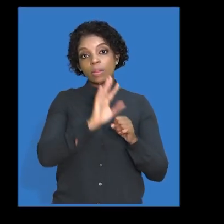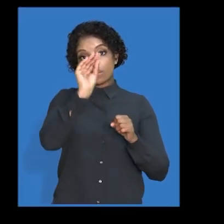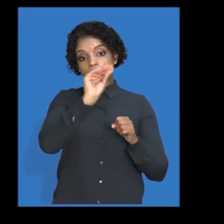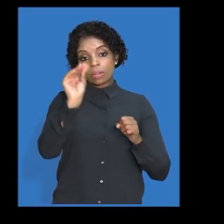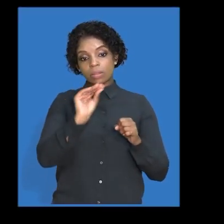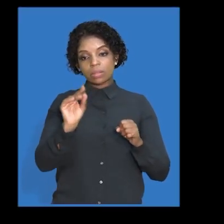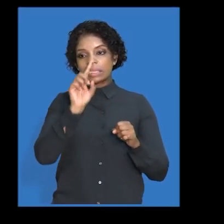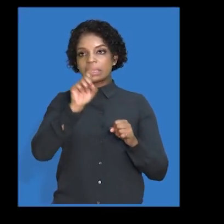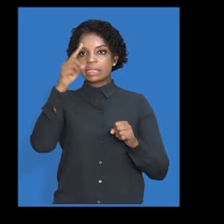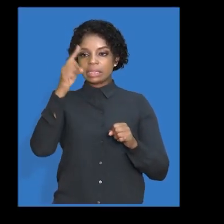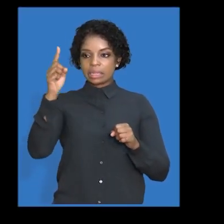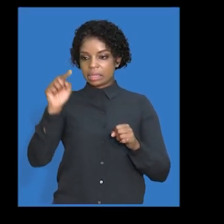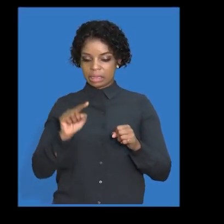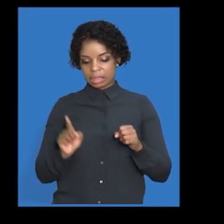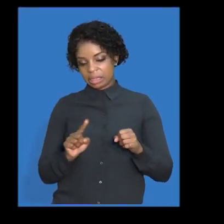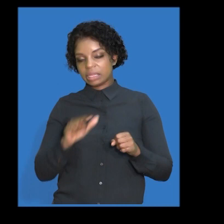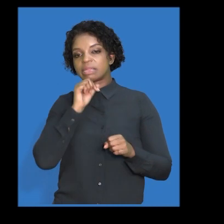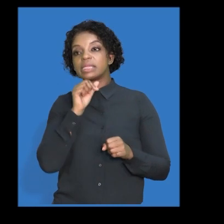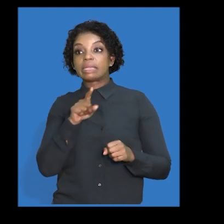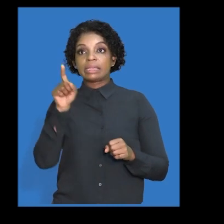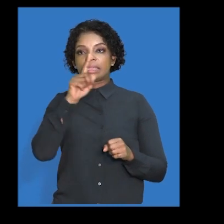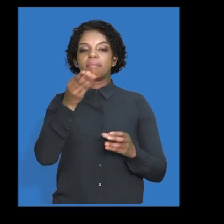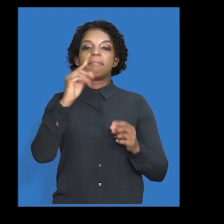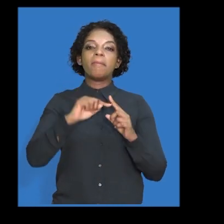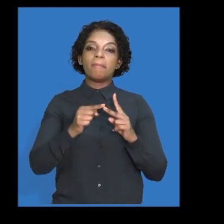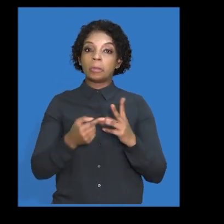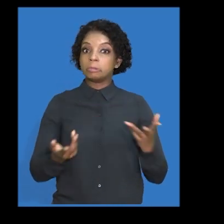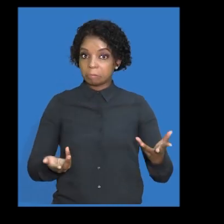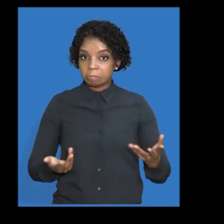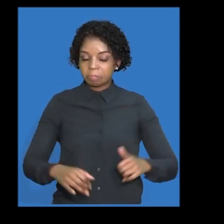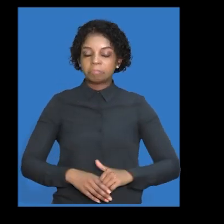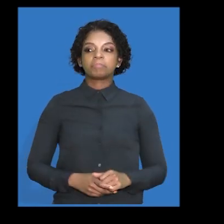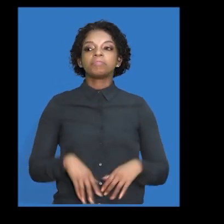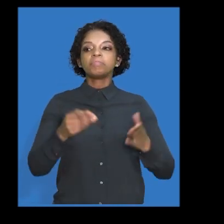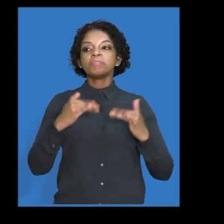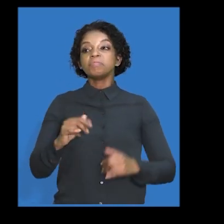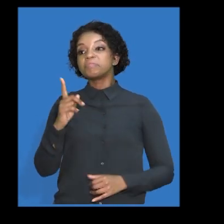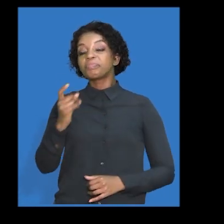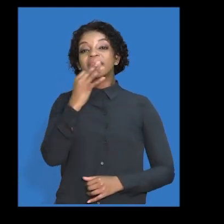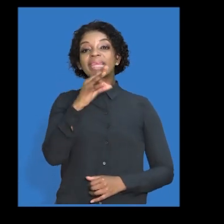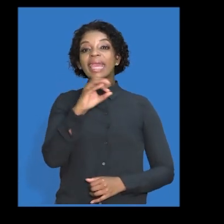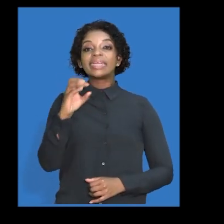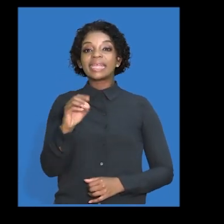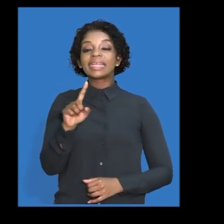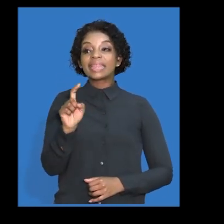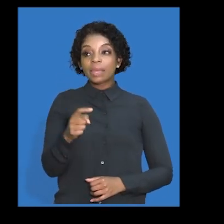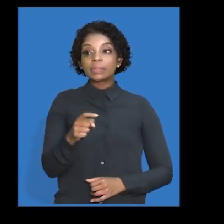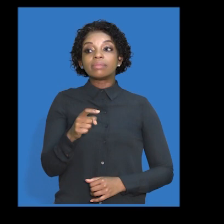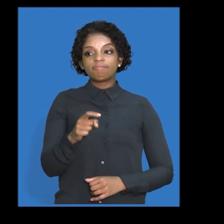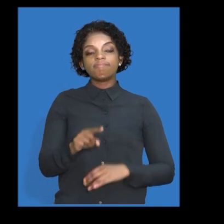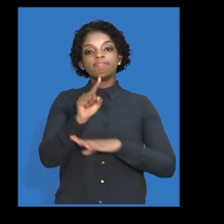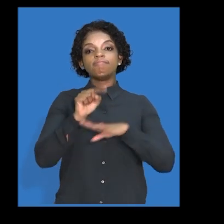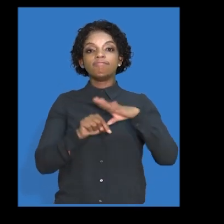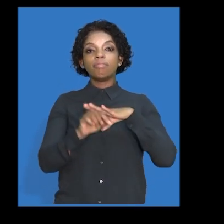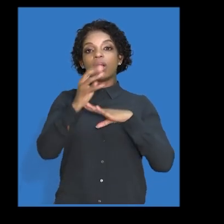the insured amount was 300,000 Rand over the market value, which is 400,000 Rand, times by our damages, which